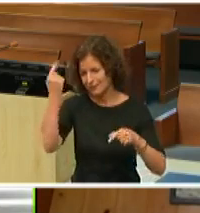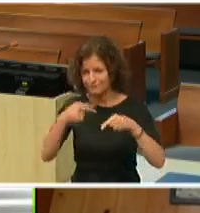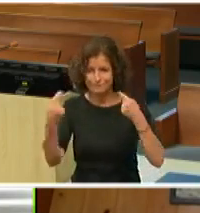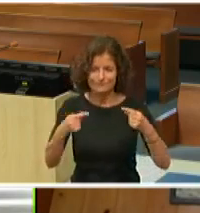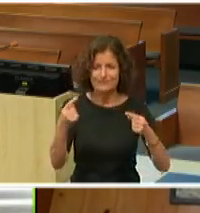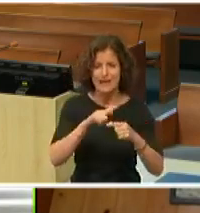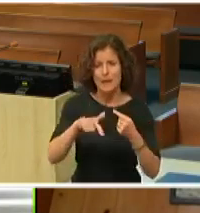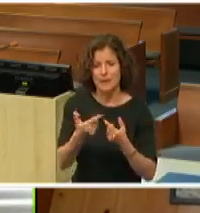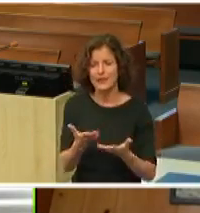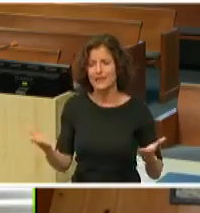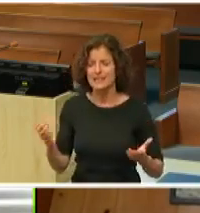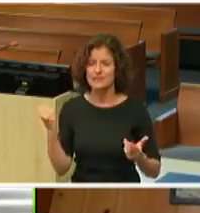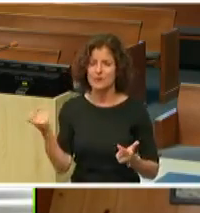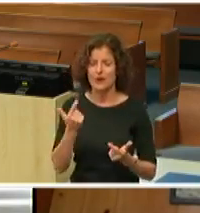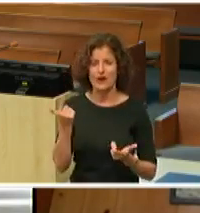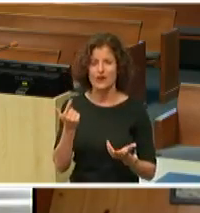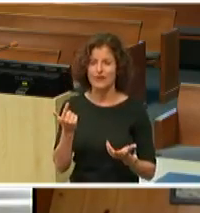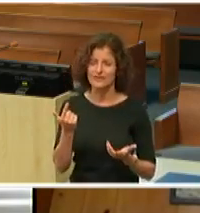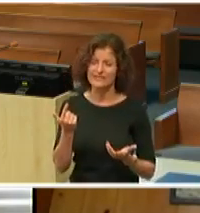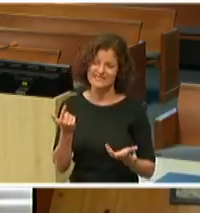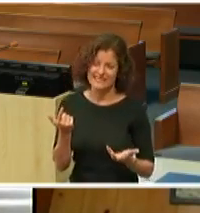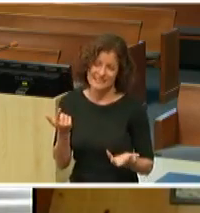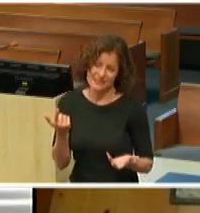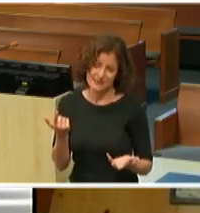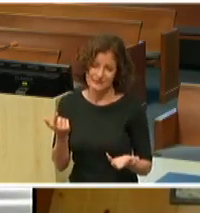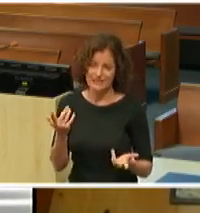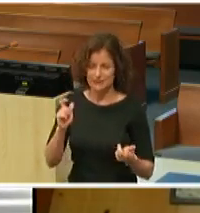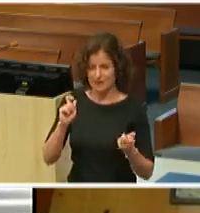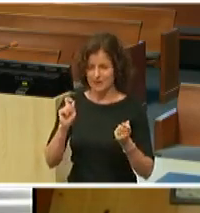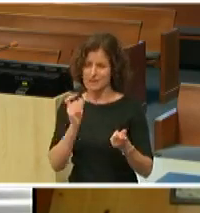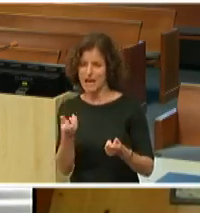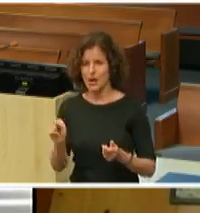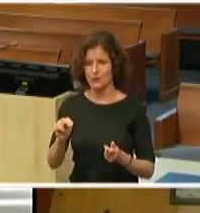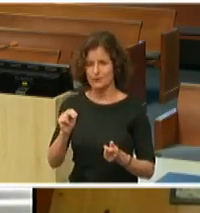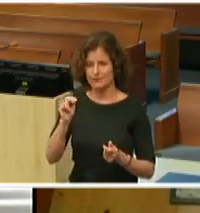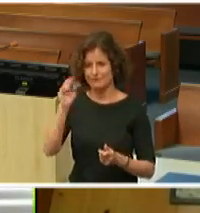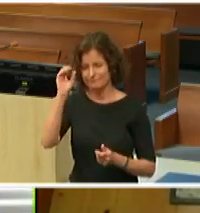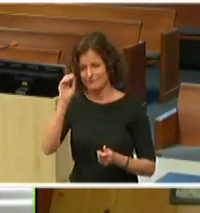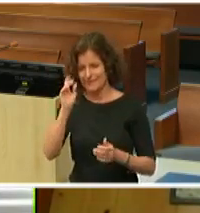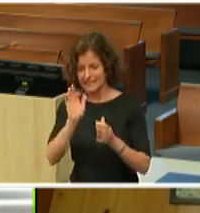about things, and we're going to be in a different interpretation of the law. Mm-hmm. But